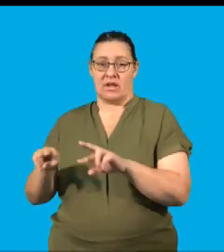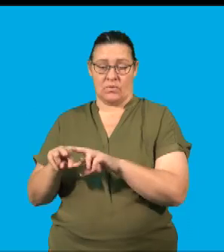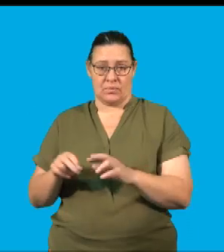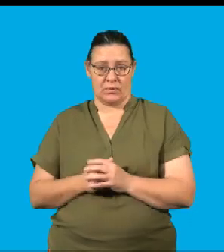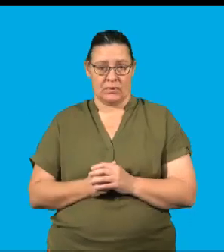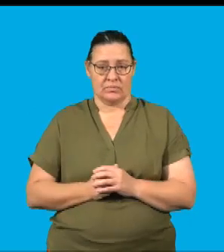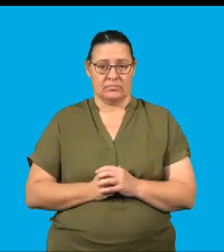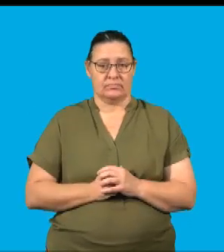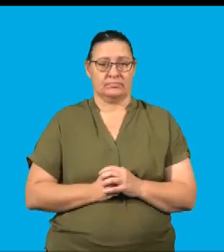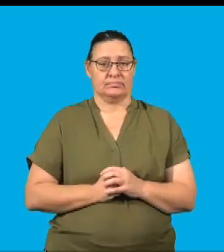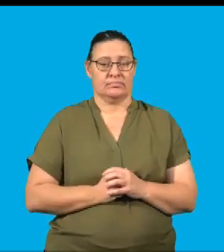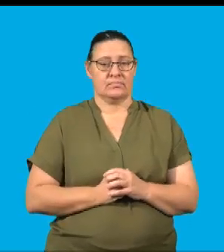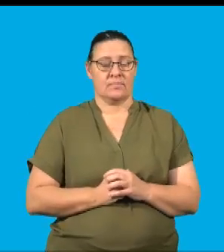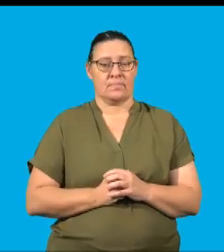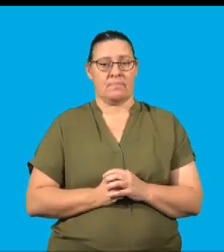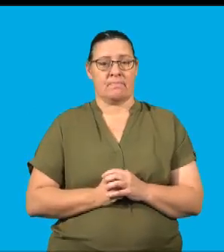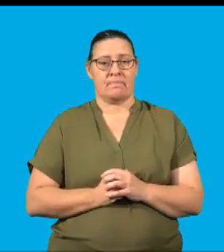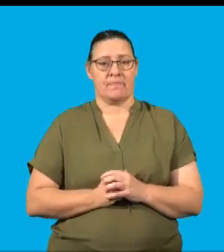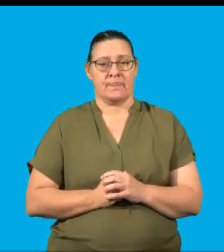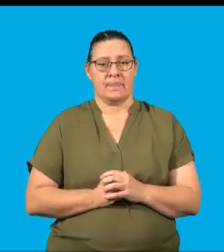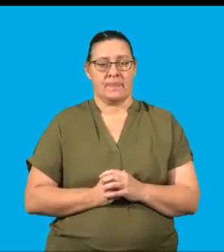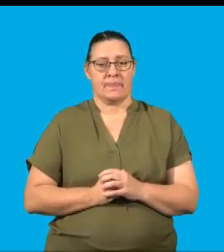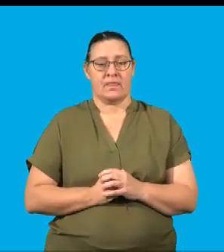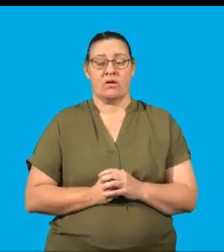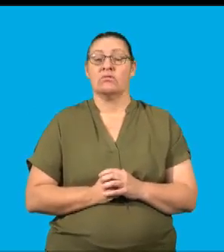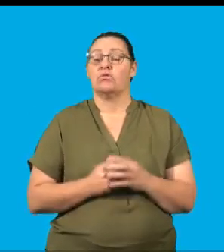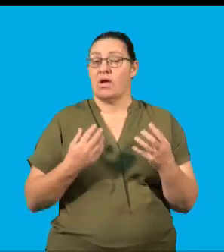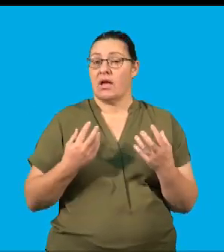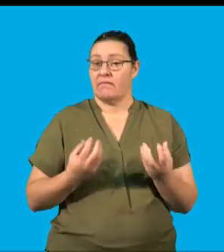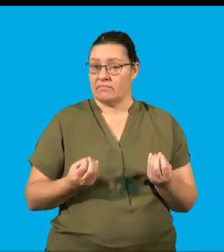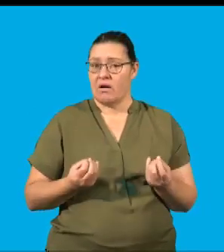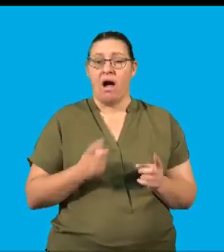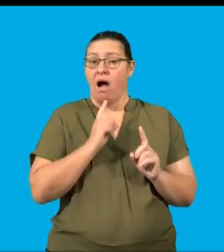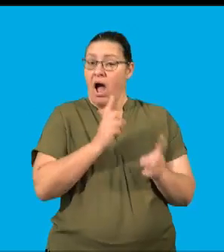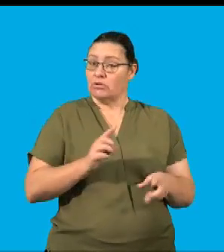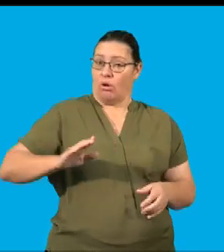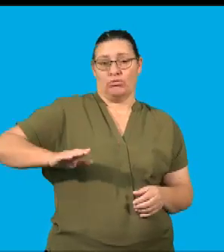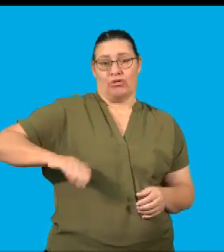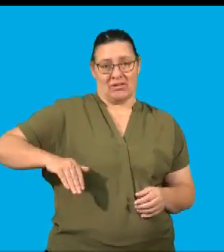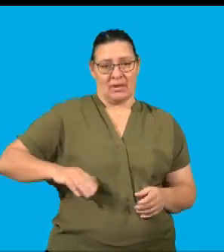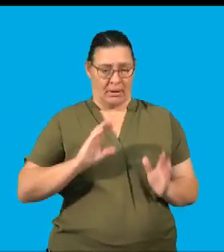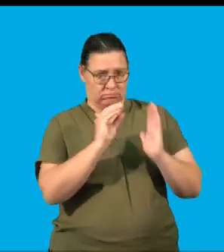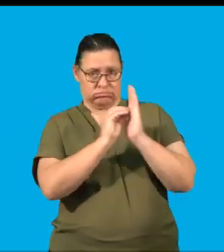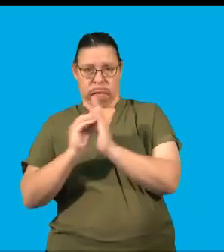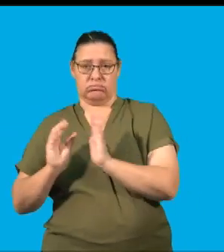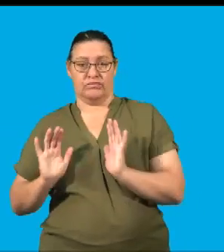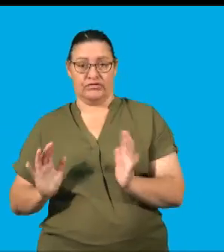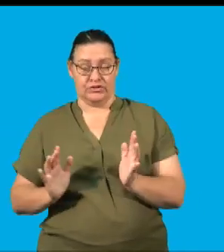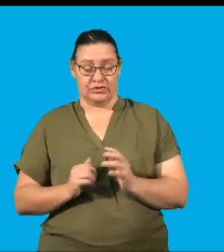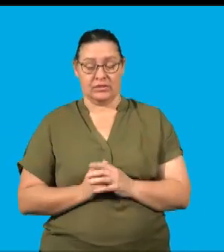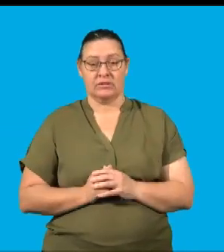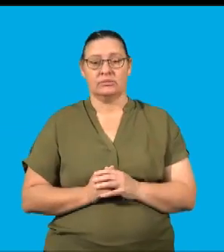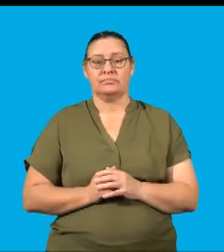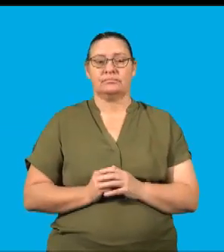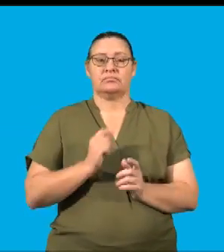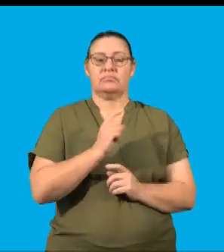my quartile 3. And therefore, this is my maximum value. You haven't even answered the questions. Let us